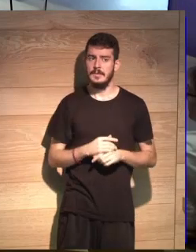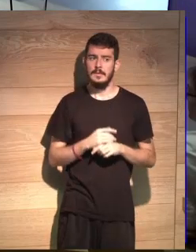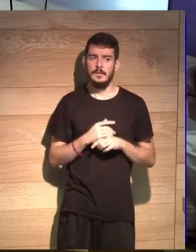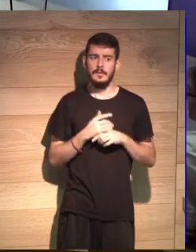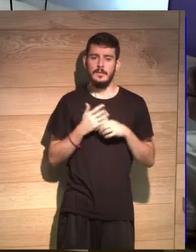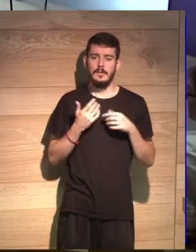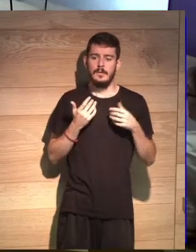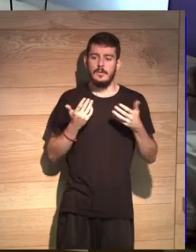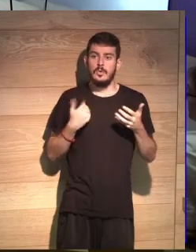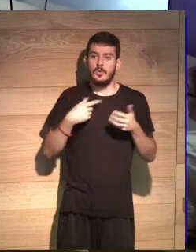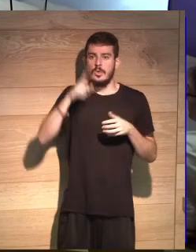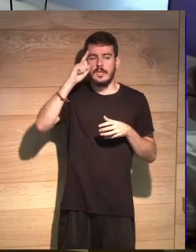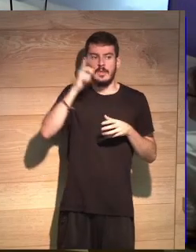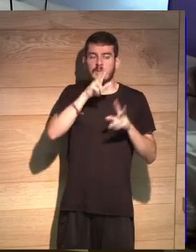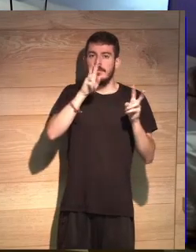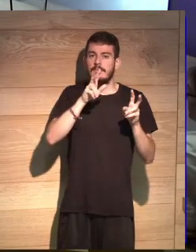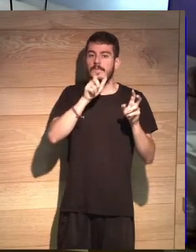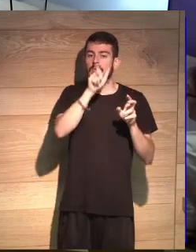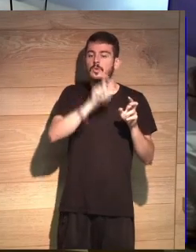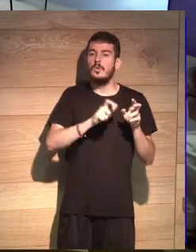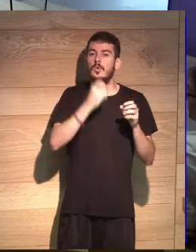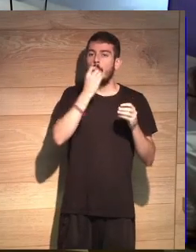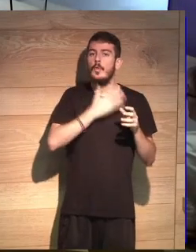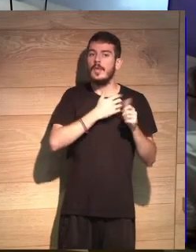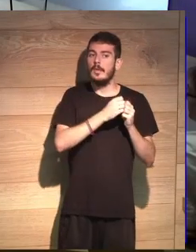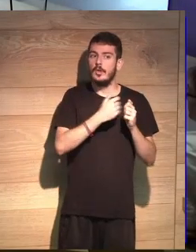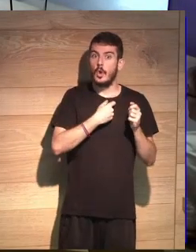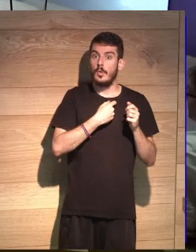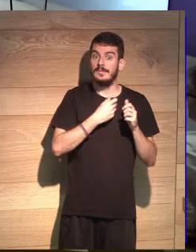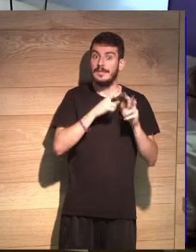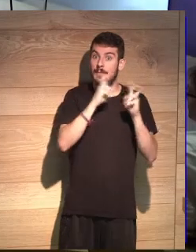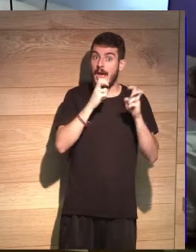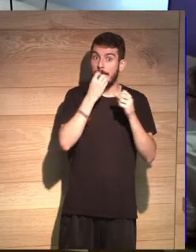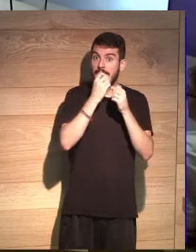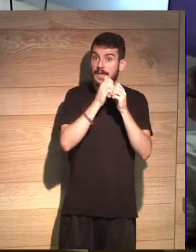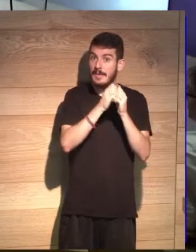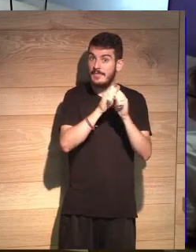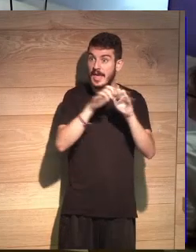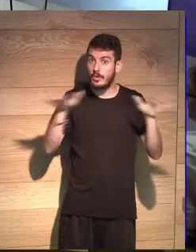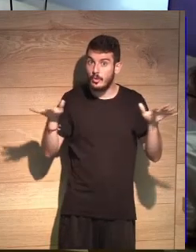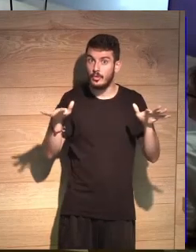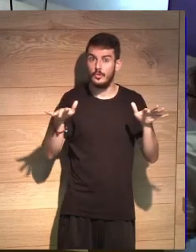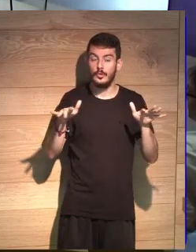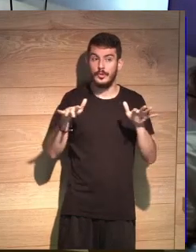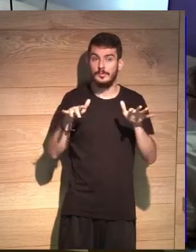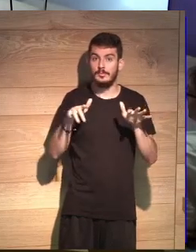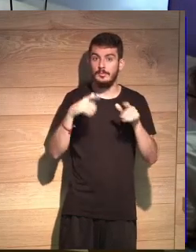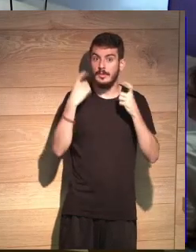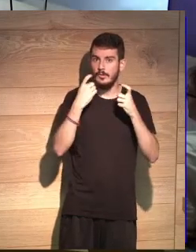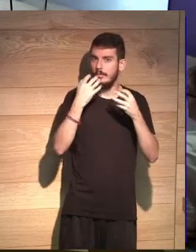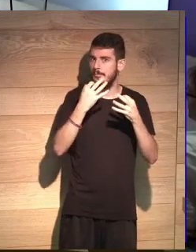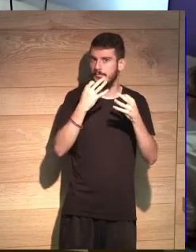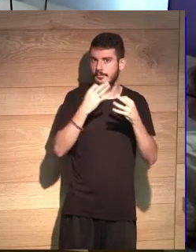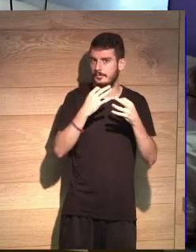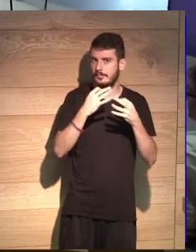is a brain that's learning. And I don't know how this is going to be integrated in the Good Gamer initiative, but